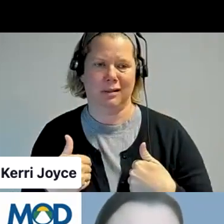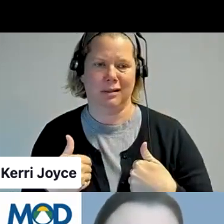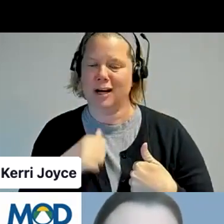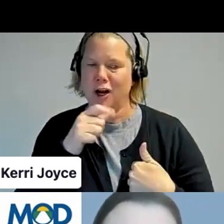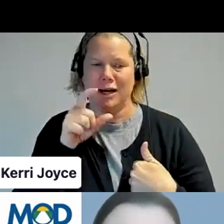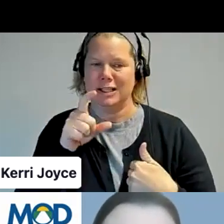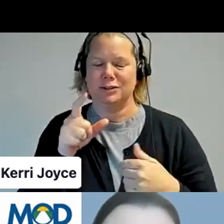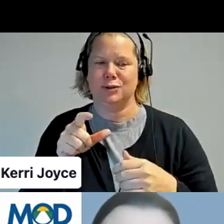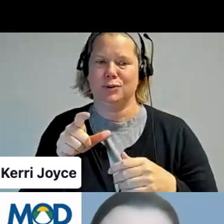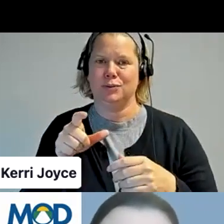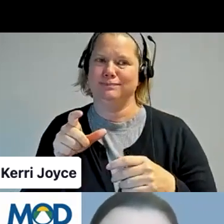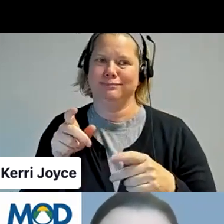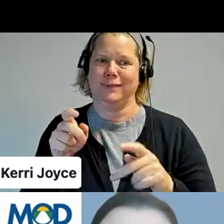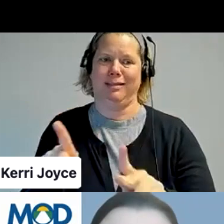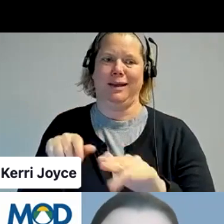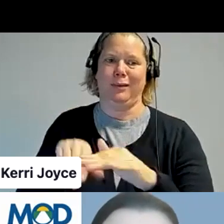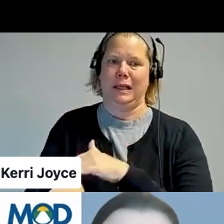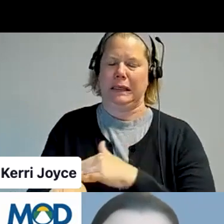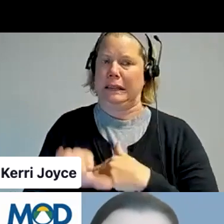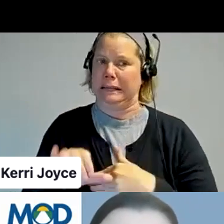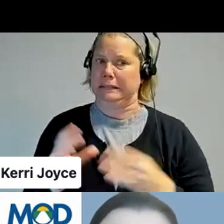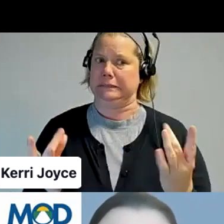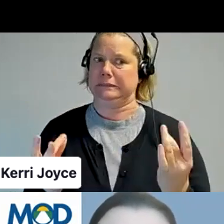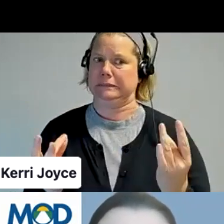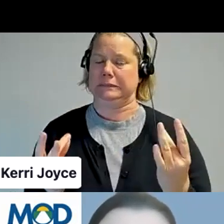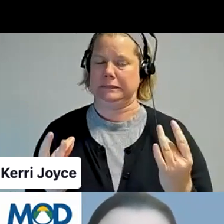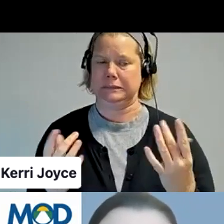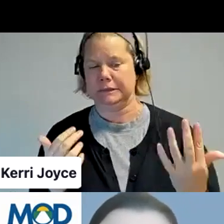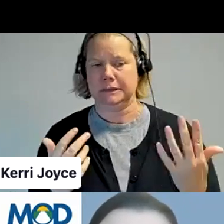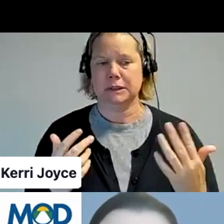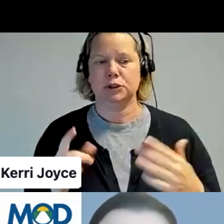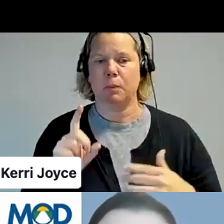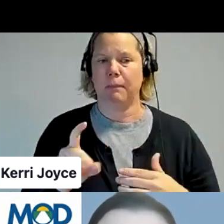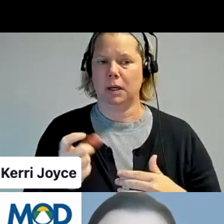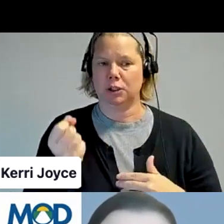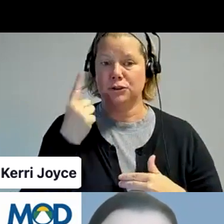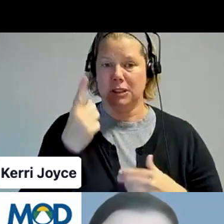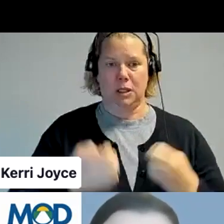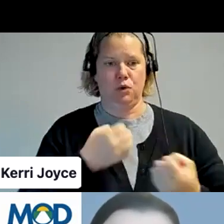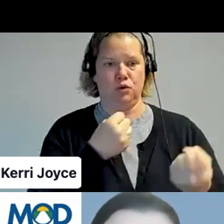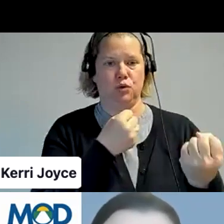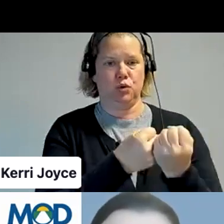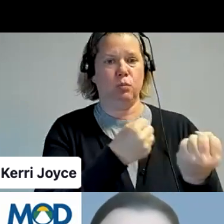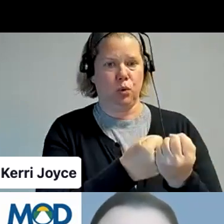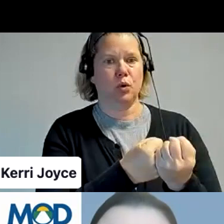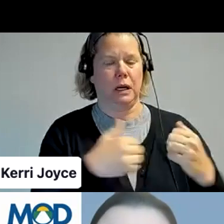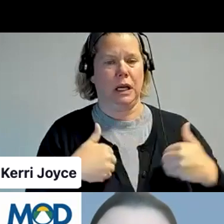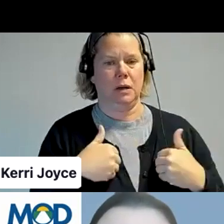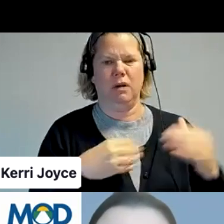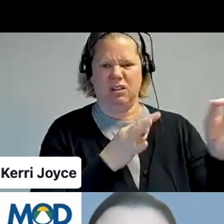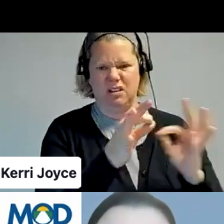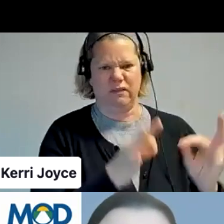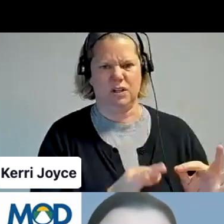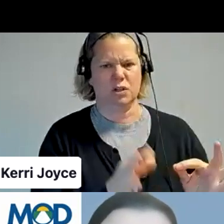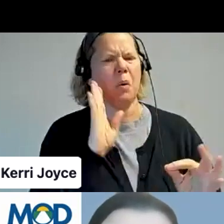little bit of a tricky line to navigate, so it's really helpful to understand the definition of an emotional support animal, which we'll get into in a minute. And